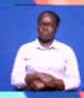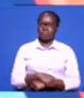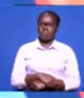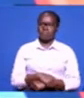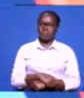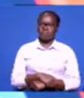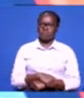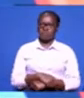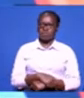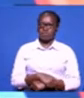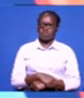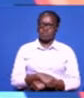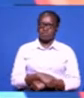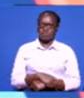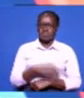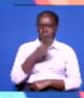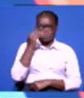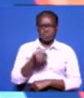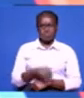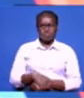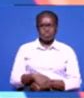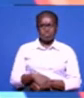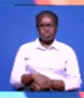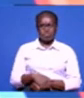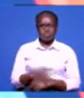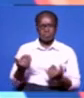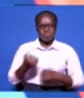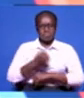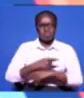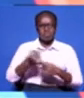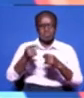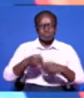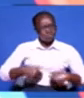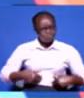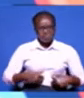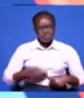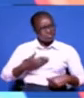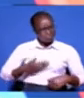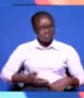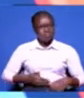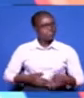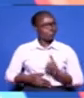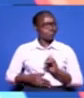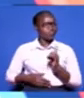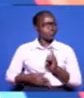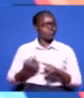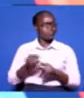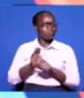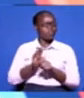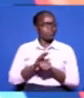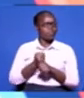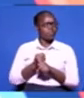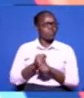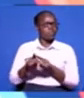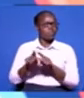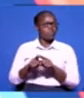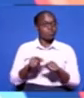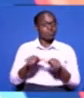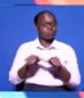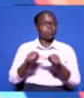Because we do not want children coming and they are hungry. So a lot has been done, but a lot can also be done as we continue with that